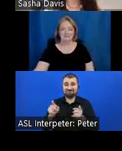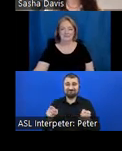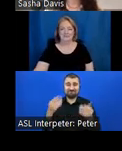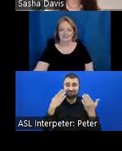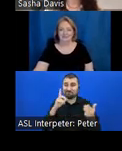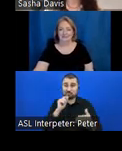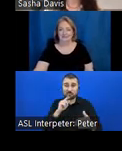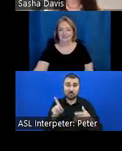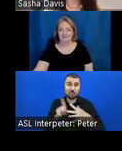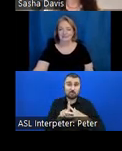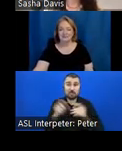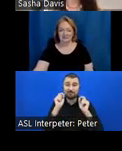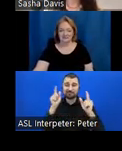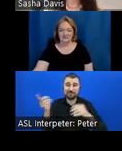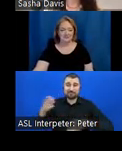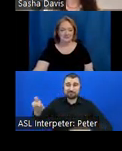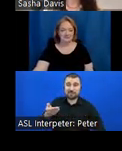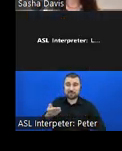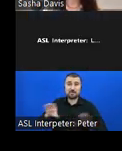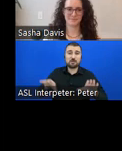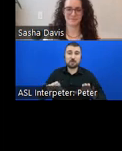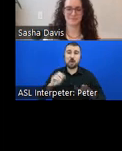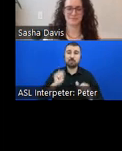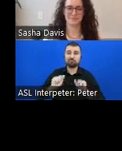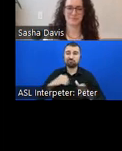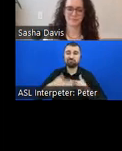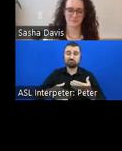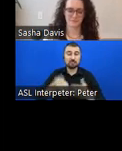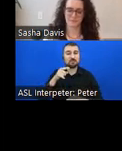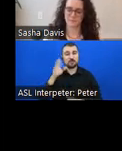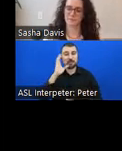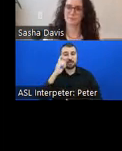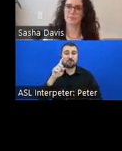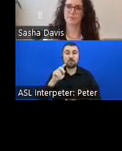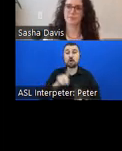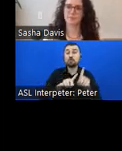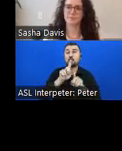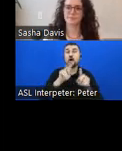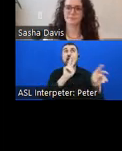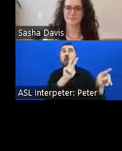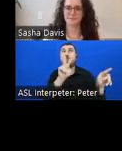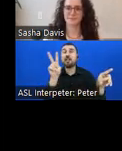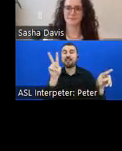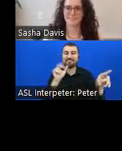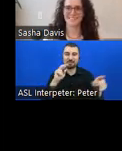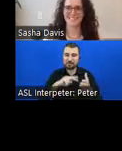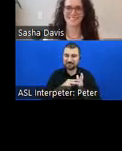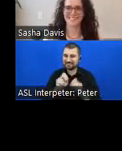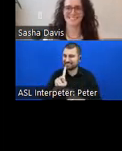a surprise guest to do a special set. If you are looking to do some stargazing, and I don't mean in the